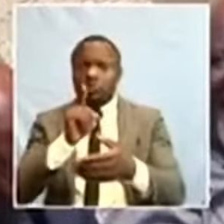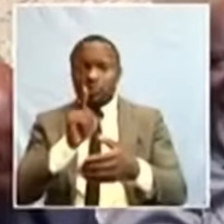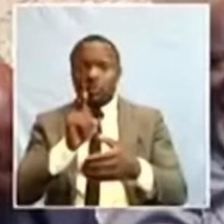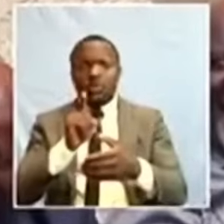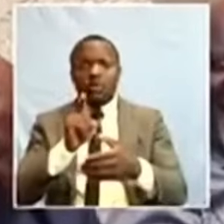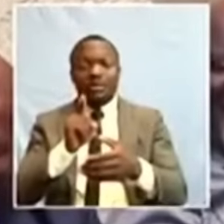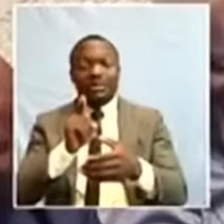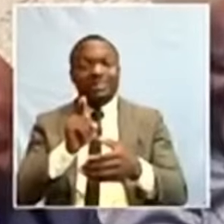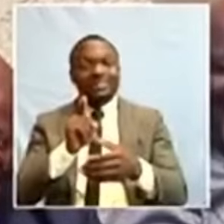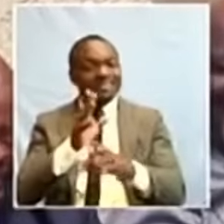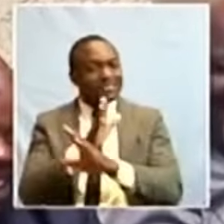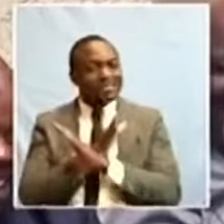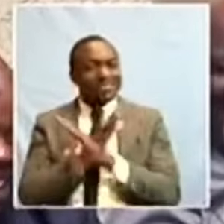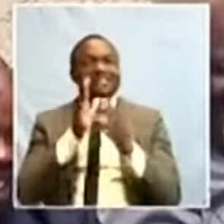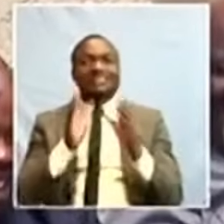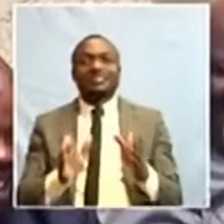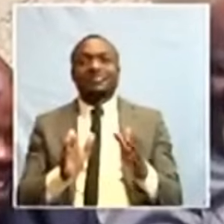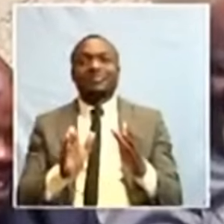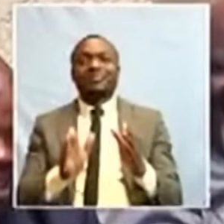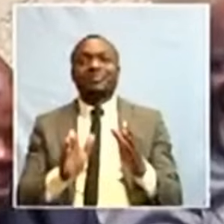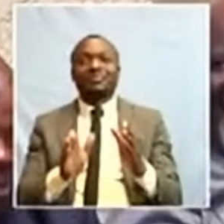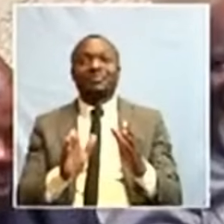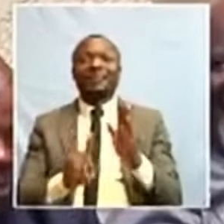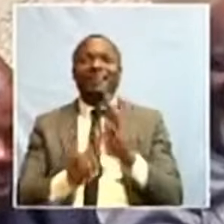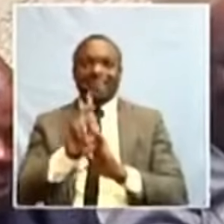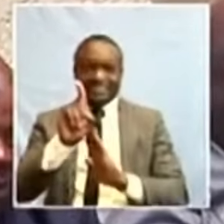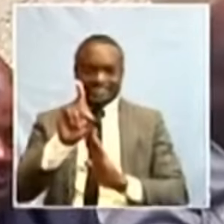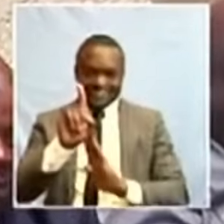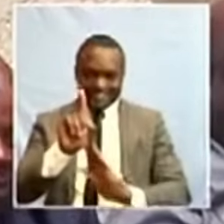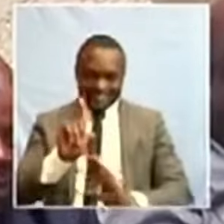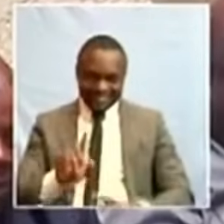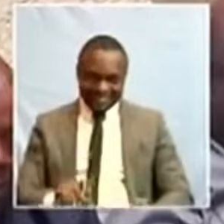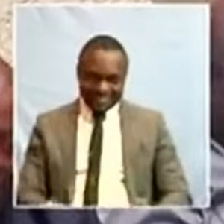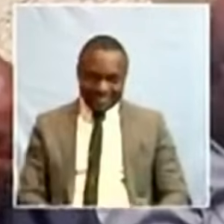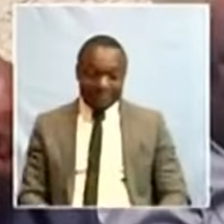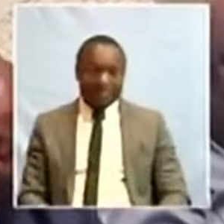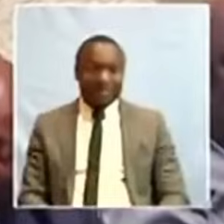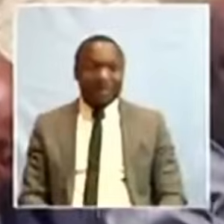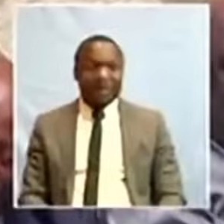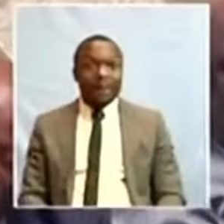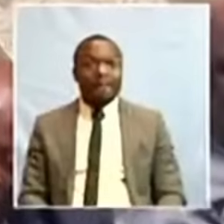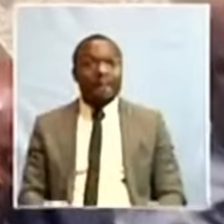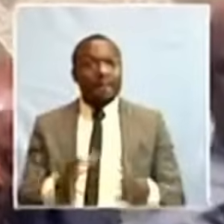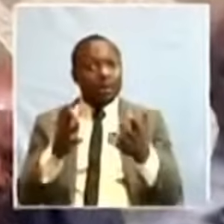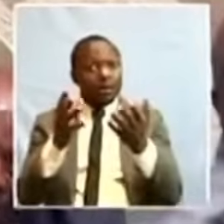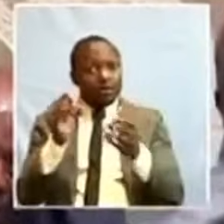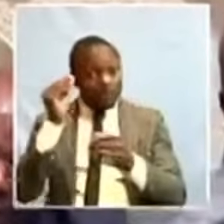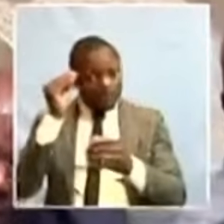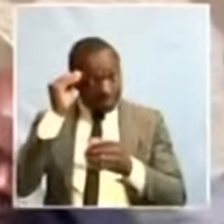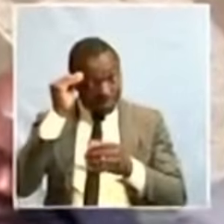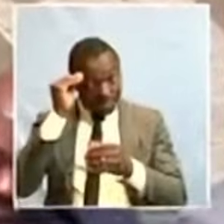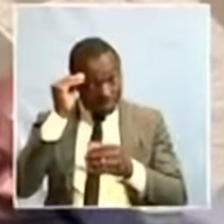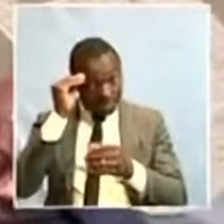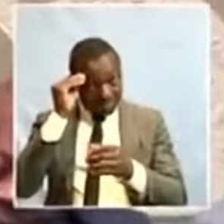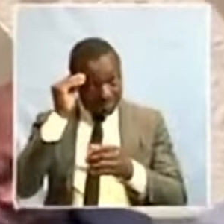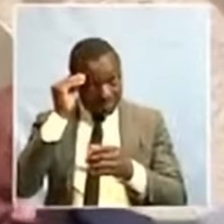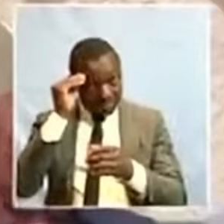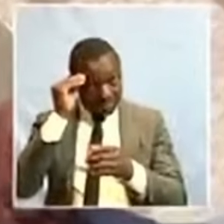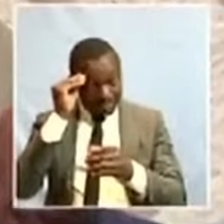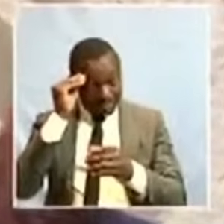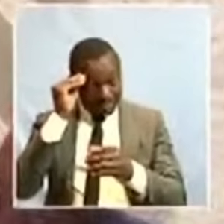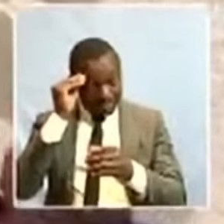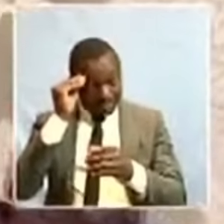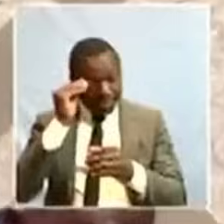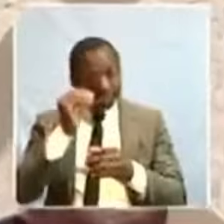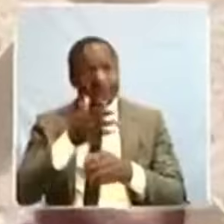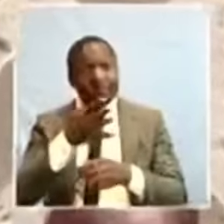height. Yeah, my neighbor. Your Honor, Madam Vice President, I just want to find out on behalf of the constituents